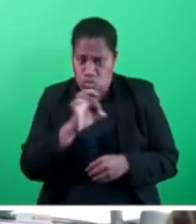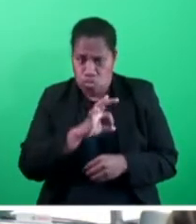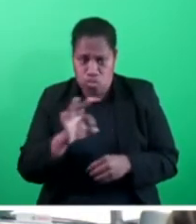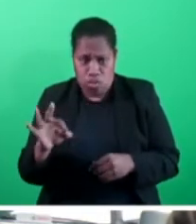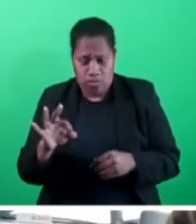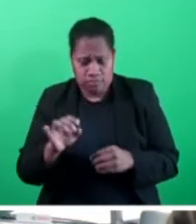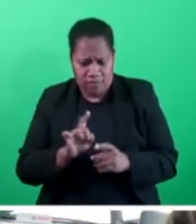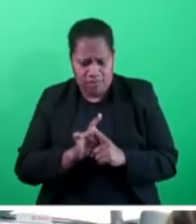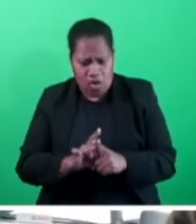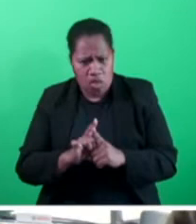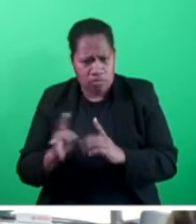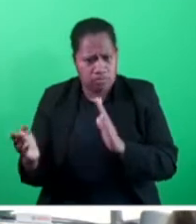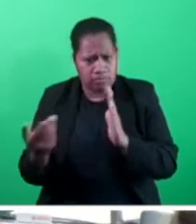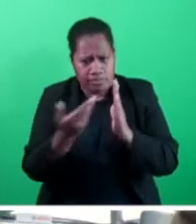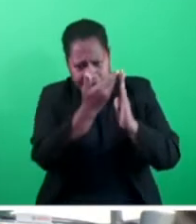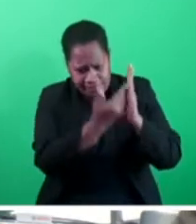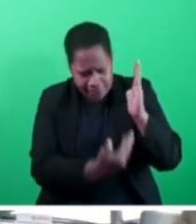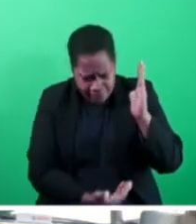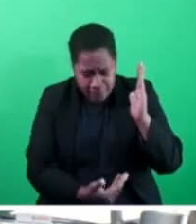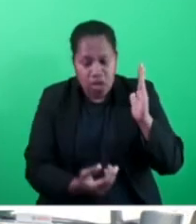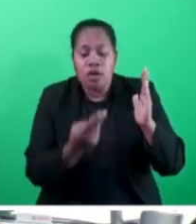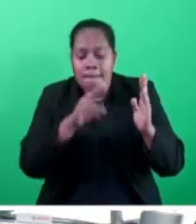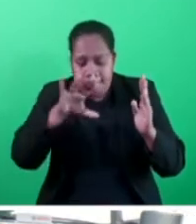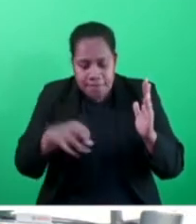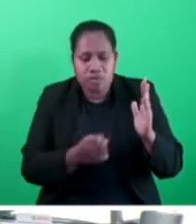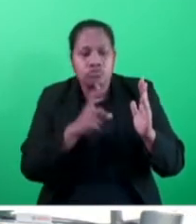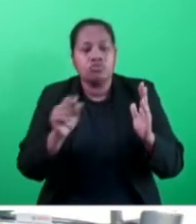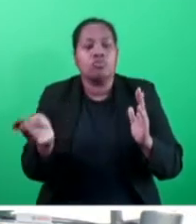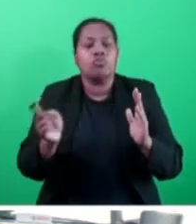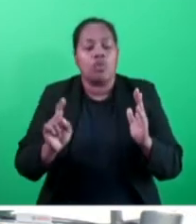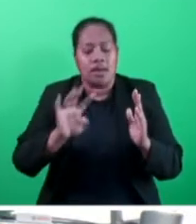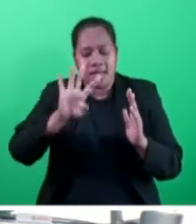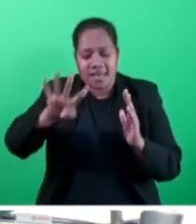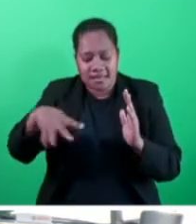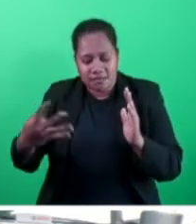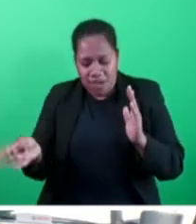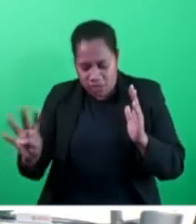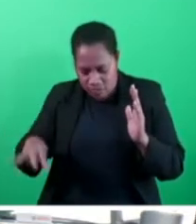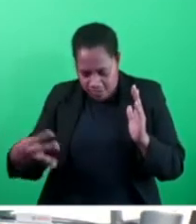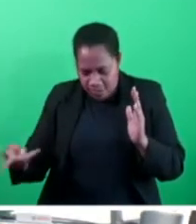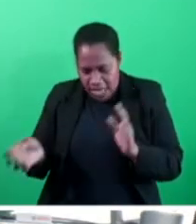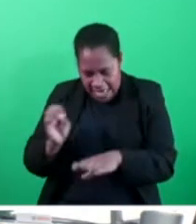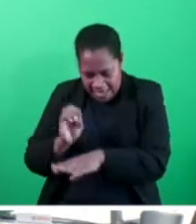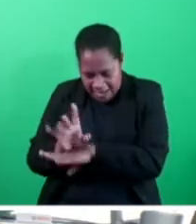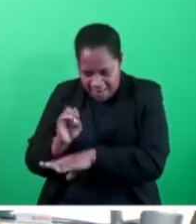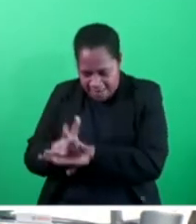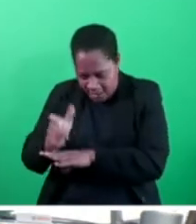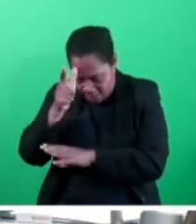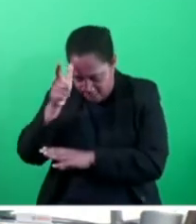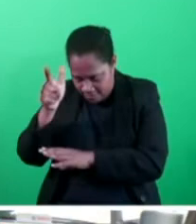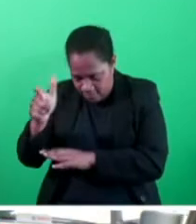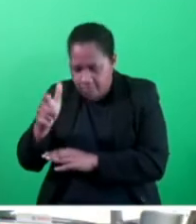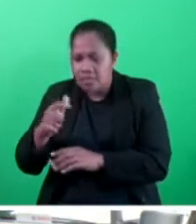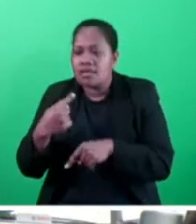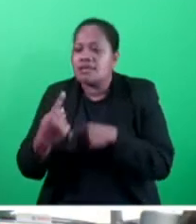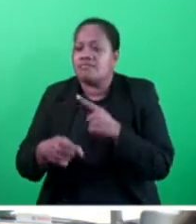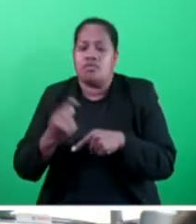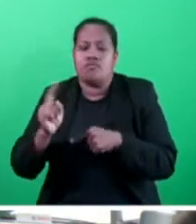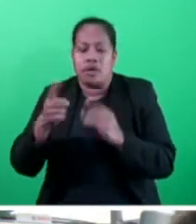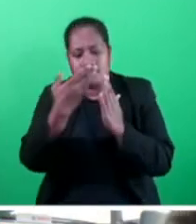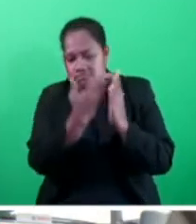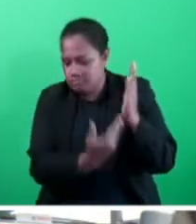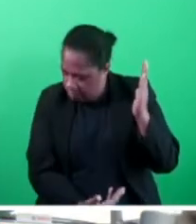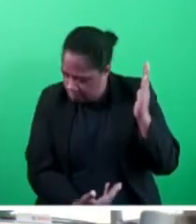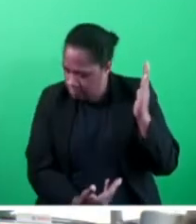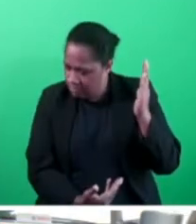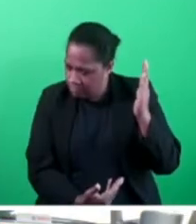conduct proactive labor inspection, advising employers and workers on the provision of the minimum terms and conditions of